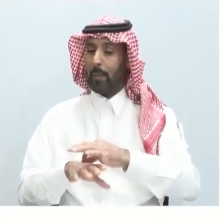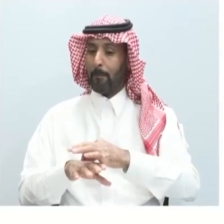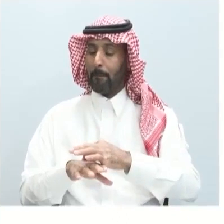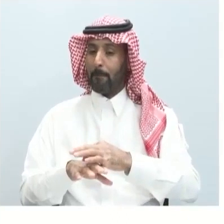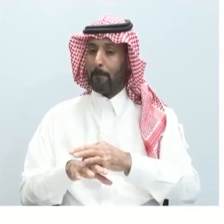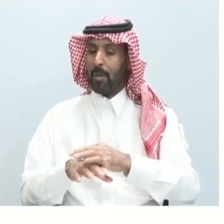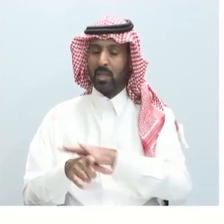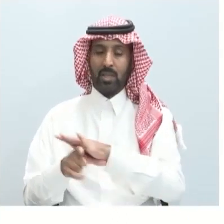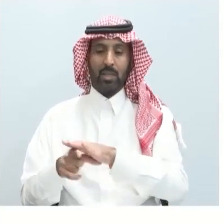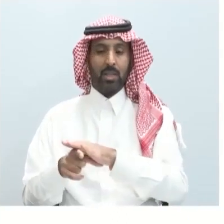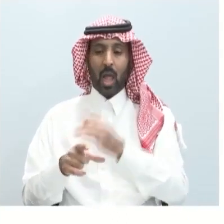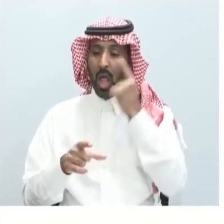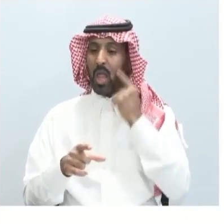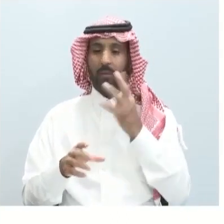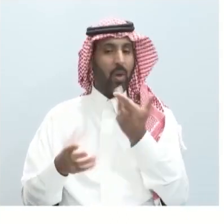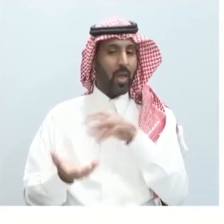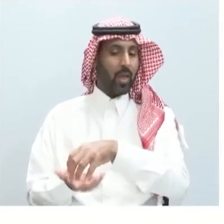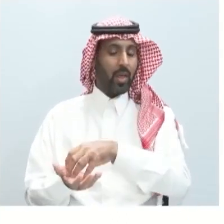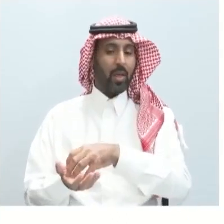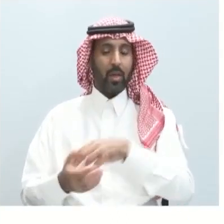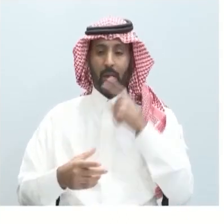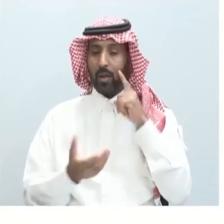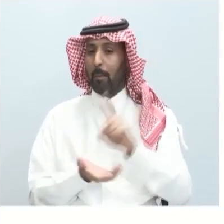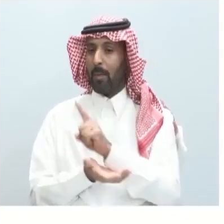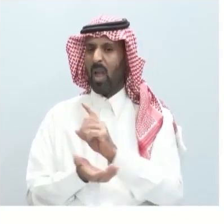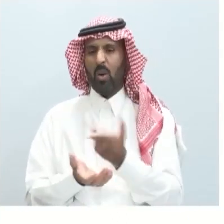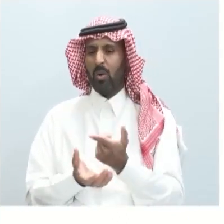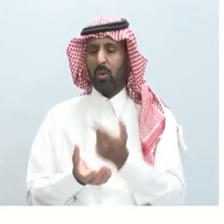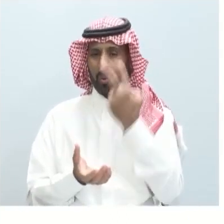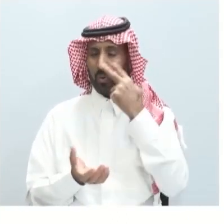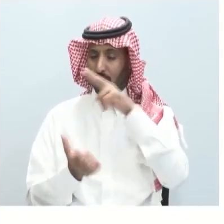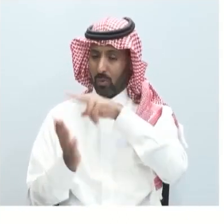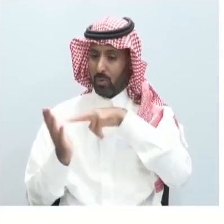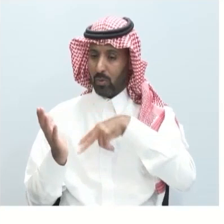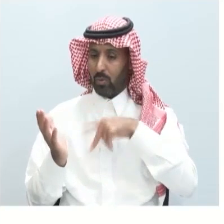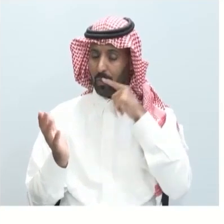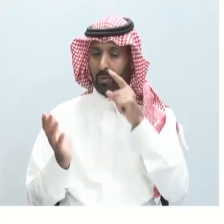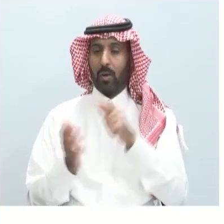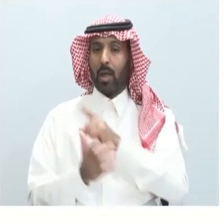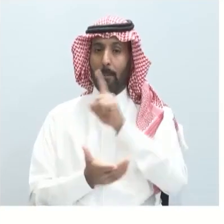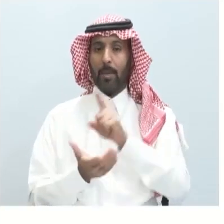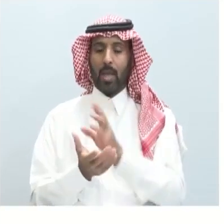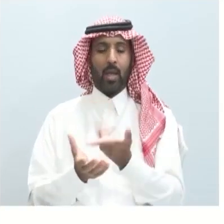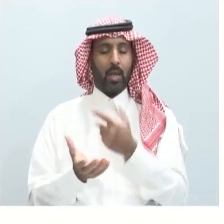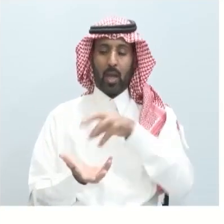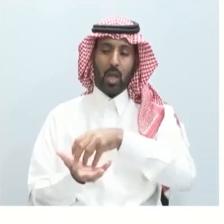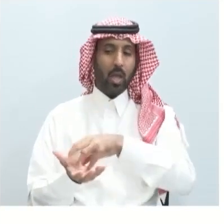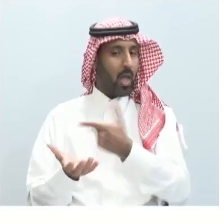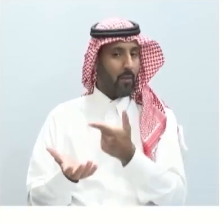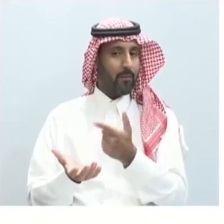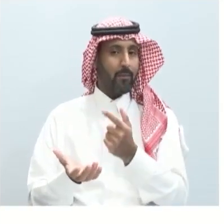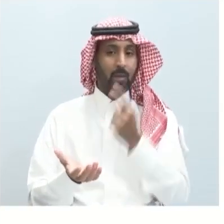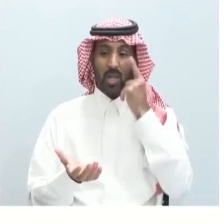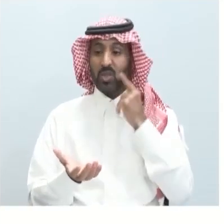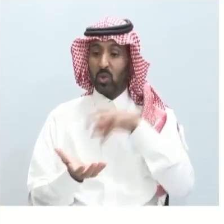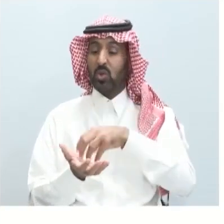of environment they'll be living in? And you can scan or look for the word environment here. So,